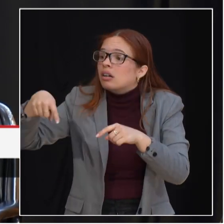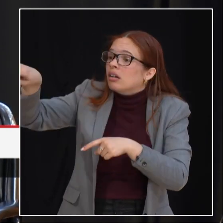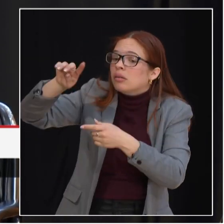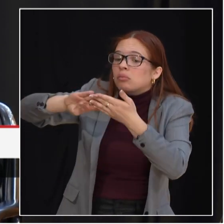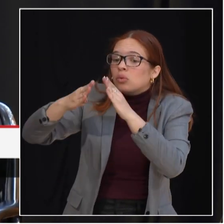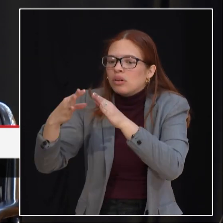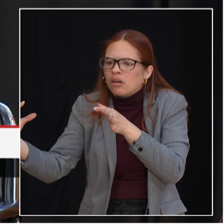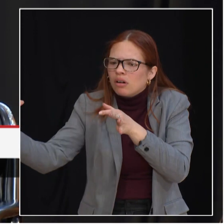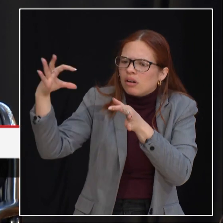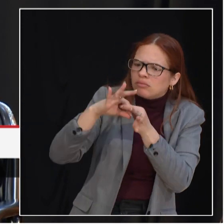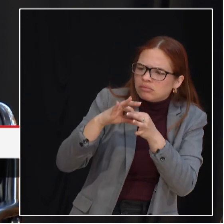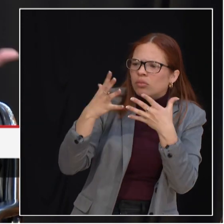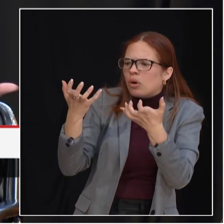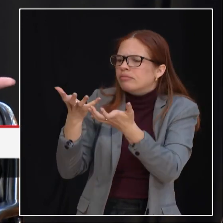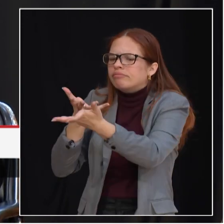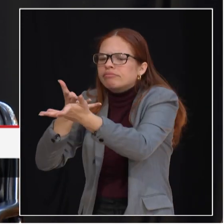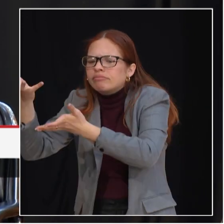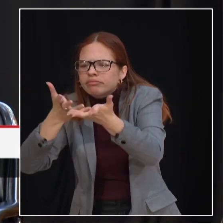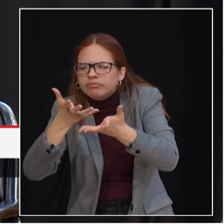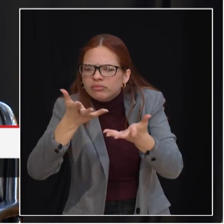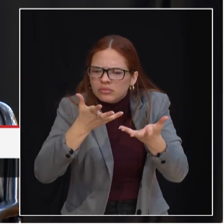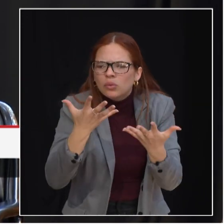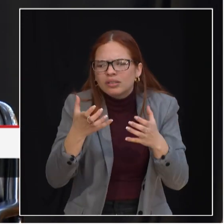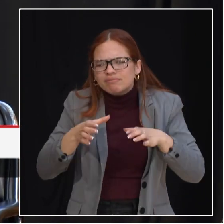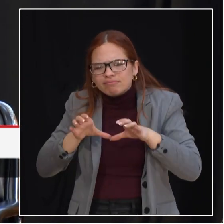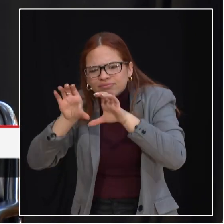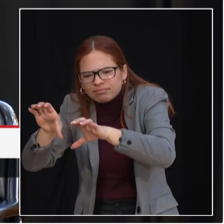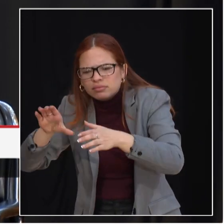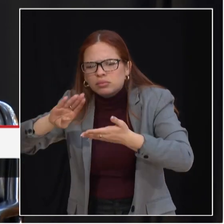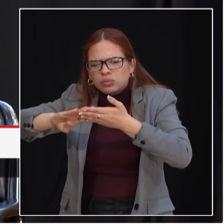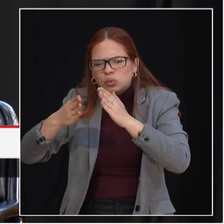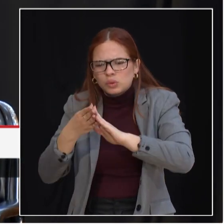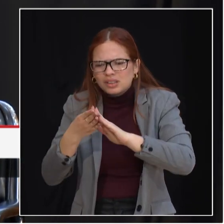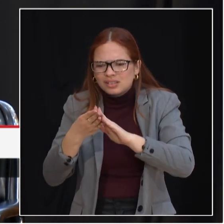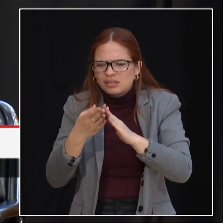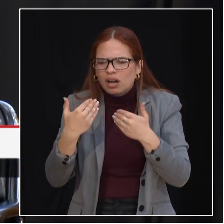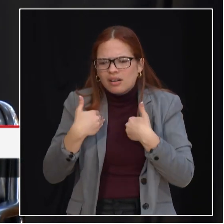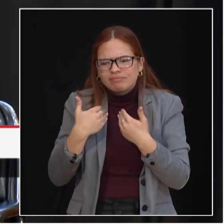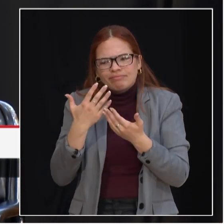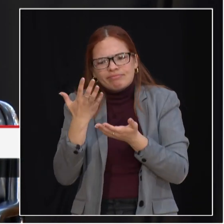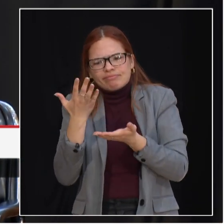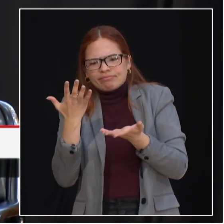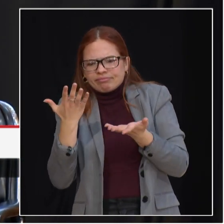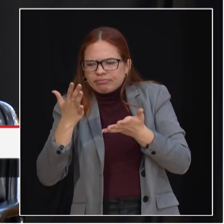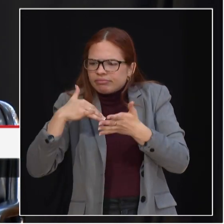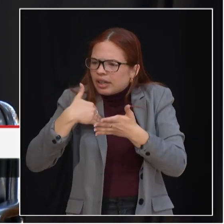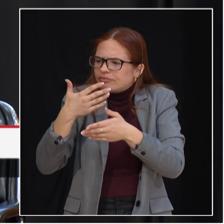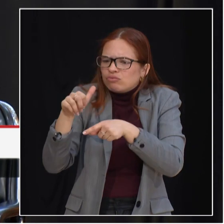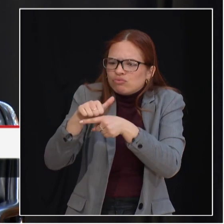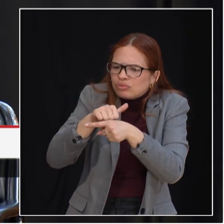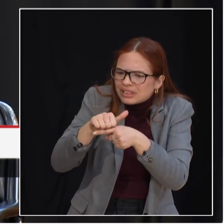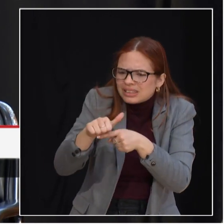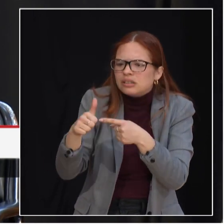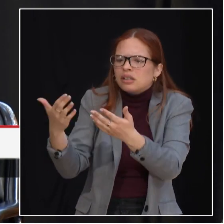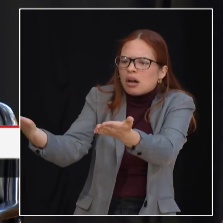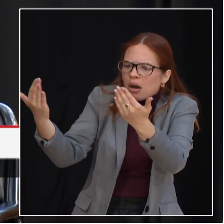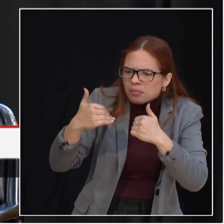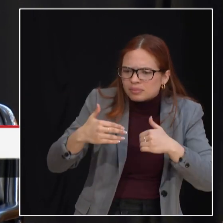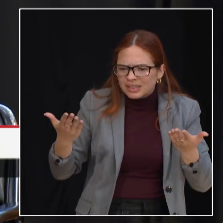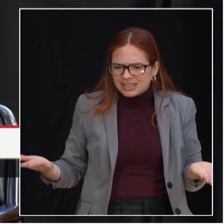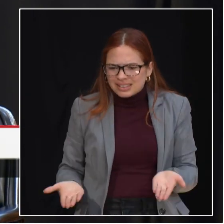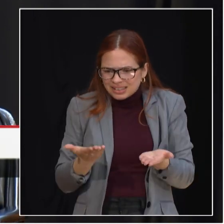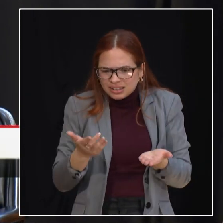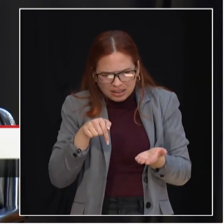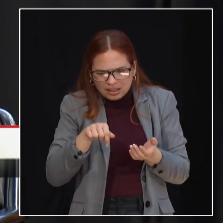DC community and has an external piece to it that we can bring, trainings in for and job